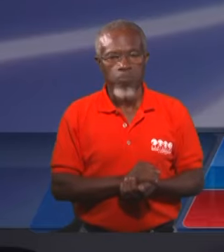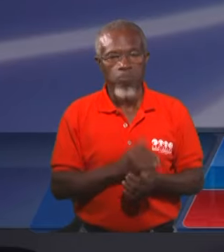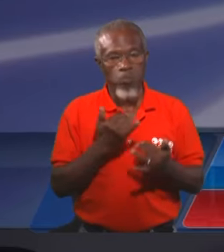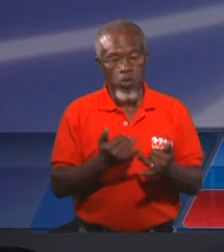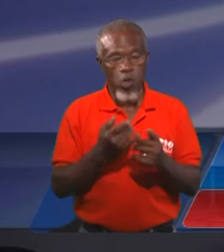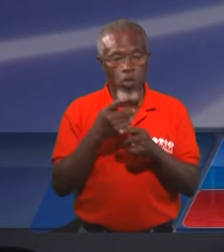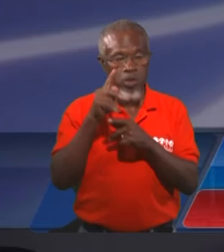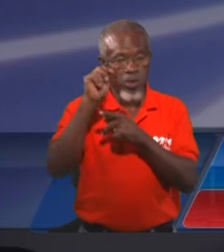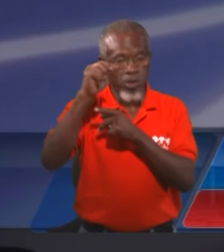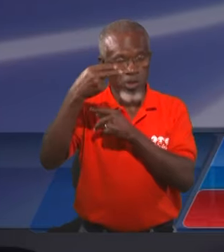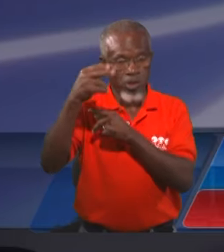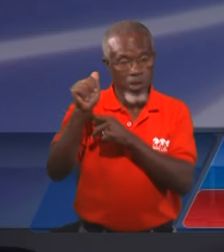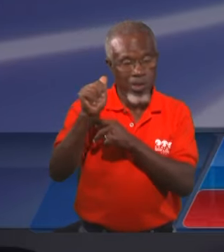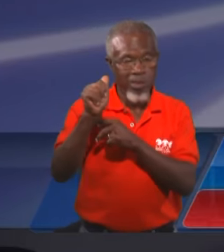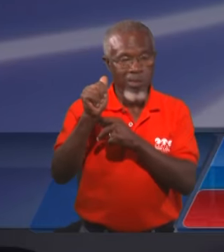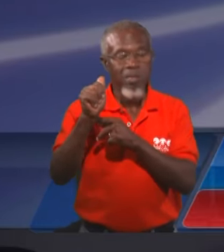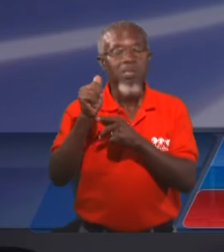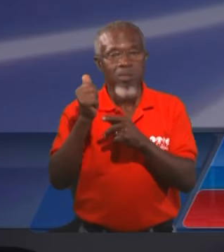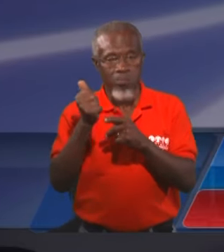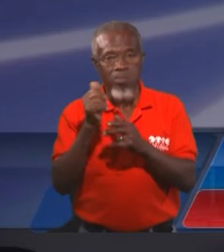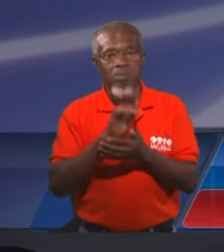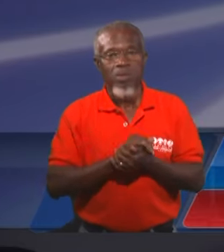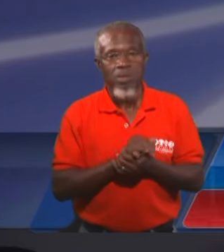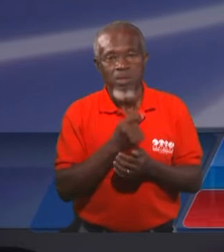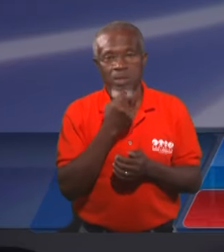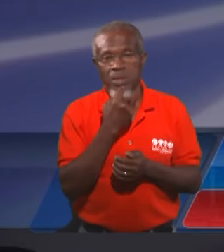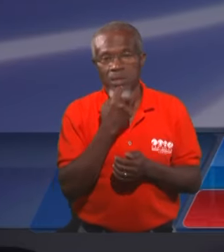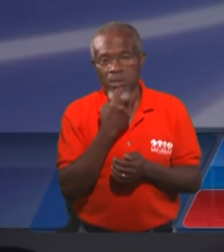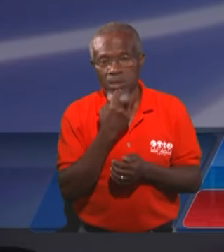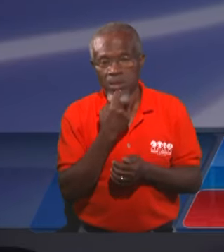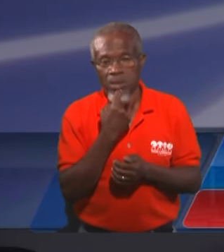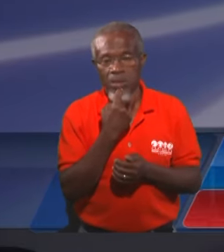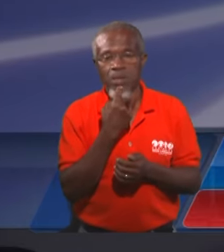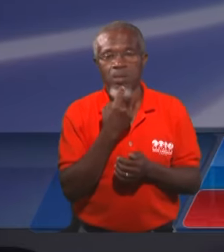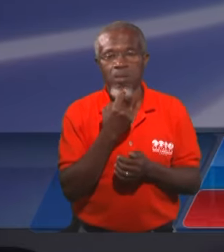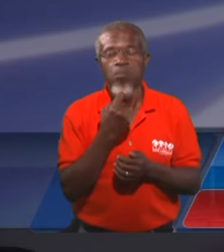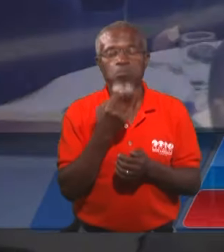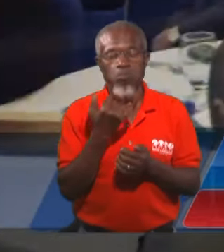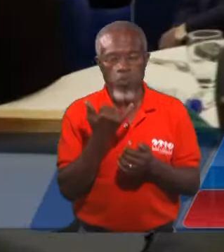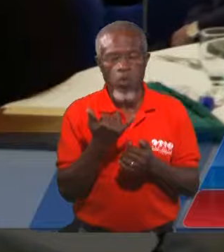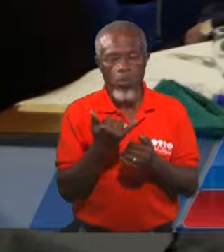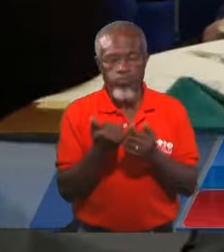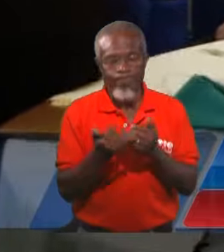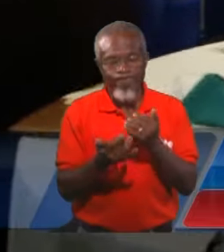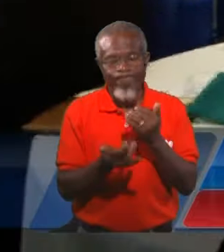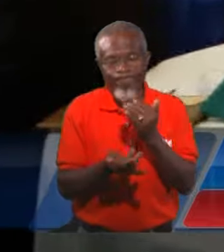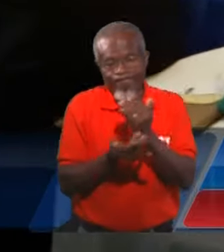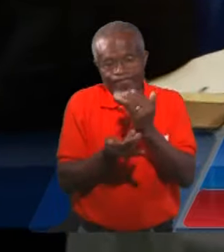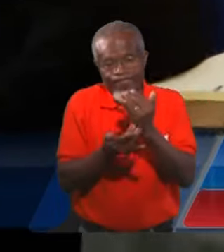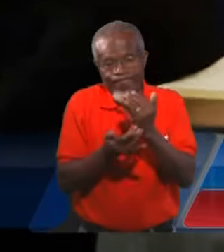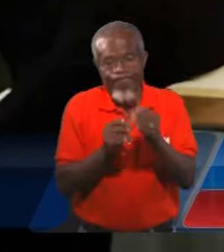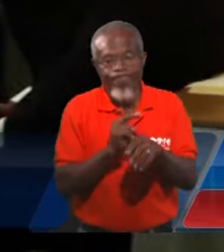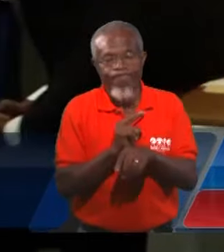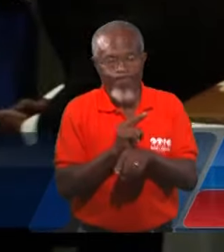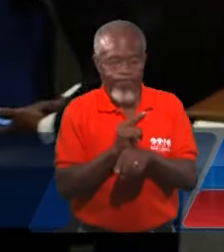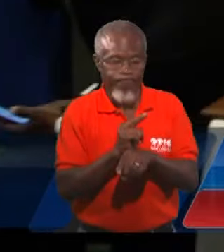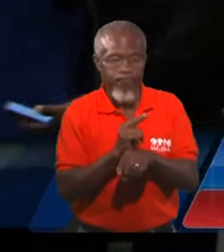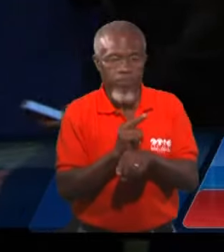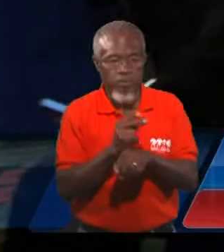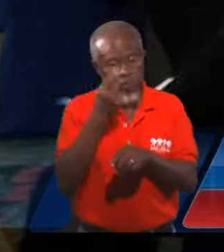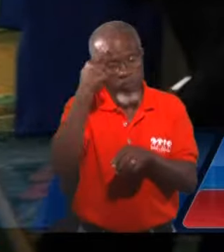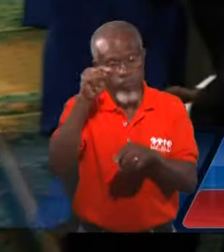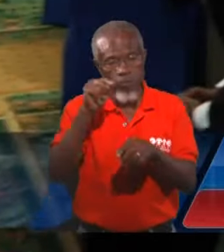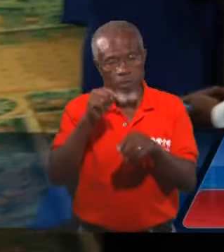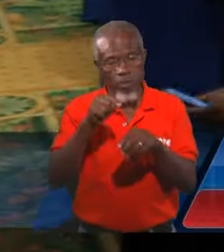of the Tobago House of Assembly's E-Tender and E-PSIP platforms have been launched. 3 days after vendors wishing to do business